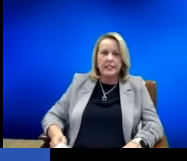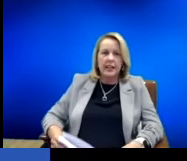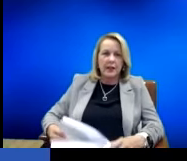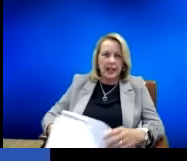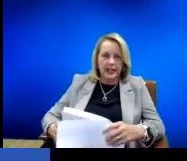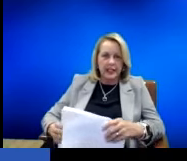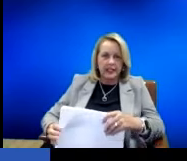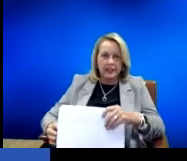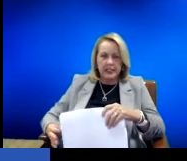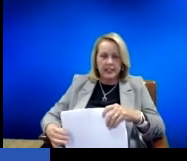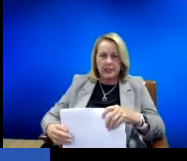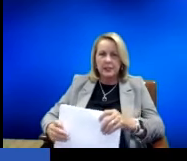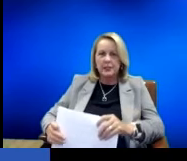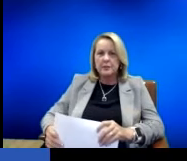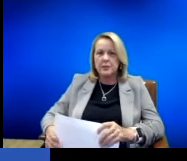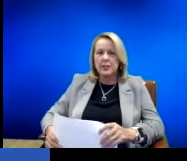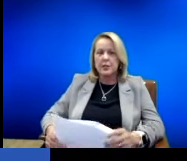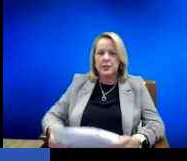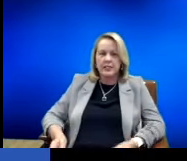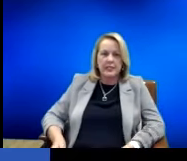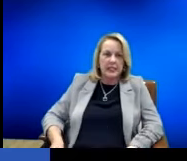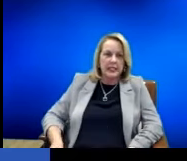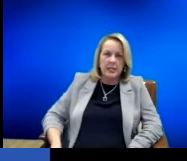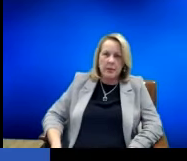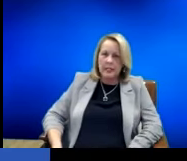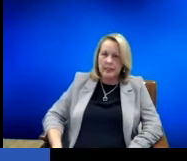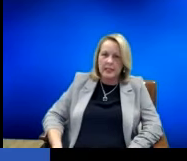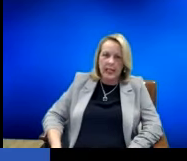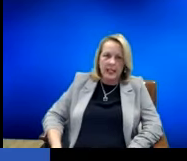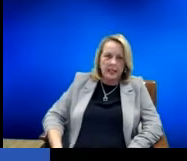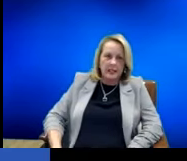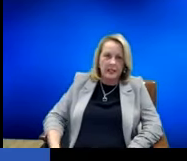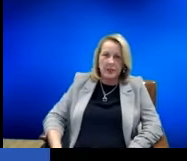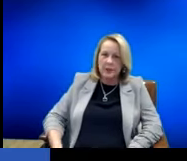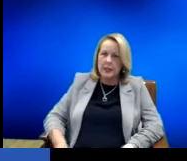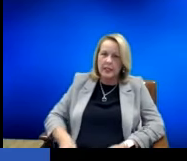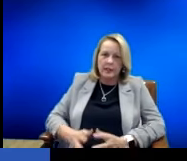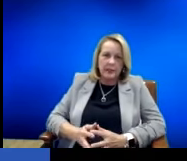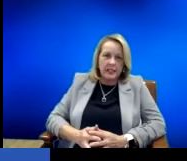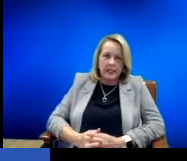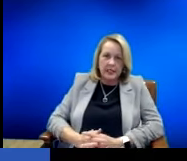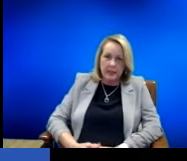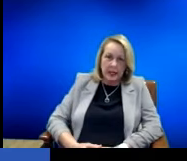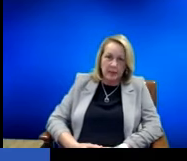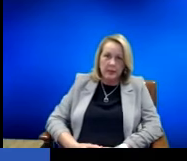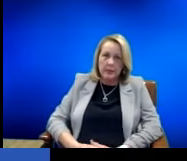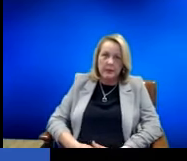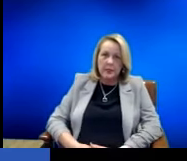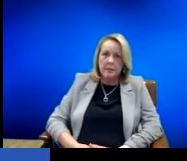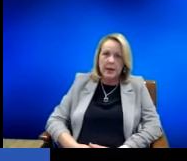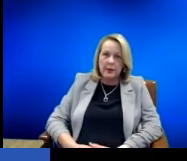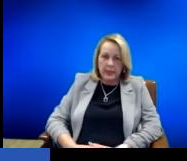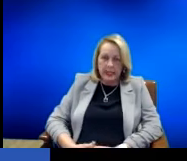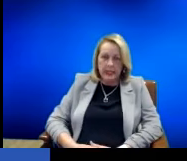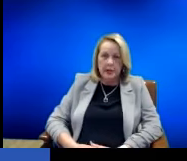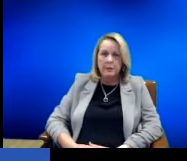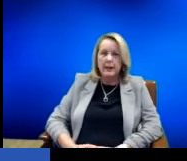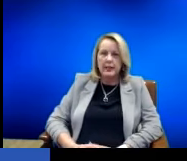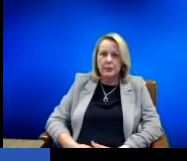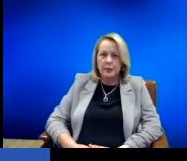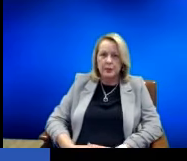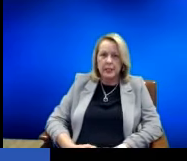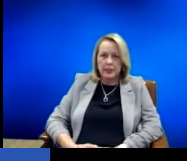There is an online gifting tool, so you can send emails out to friends and family members that might want to